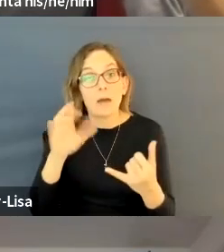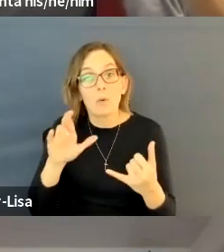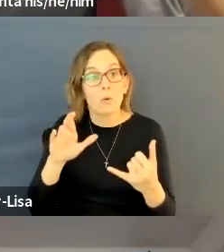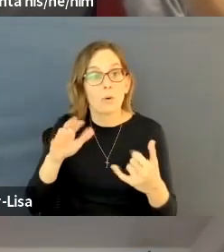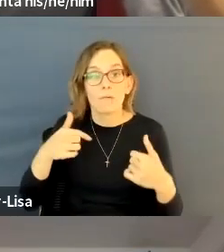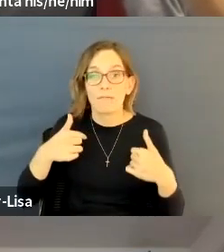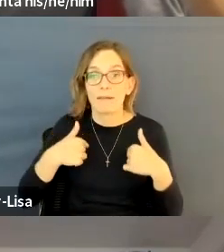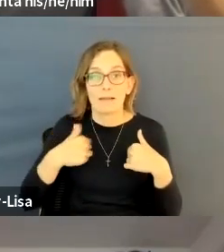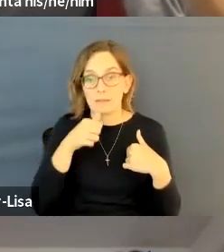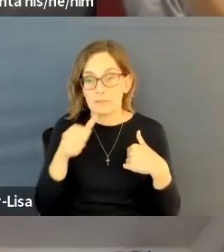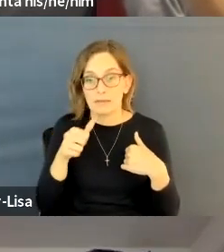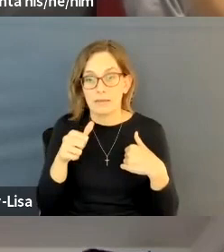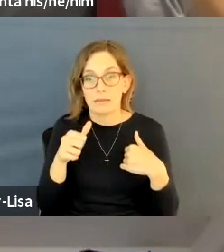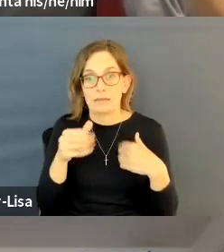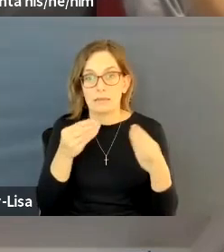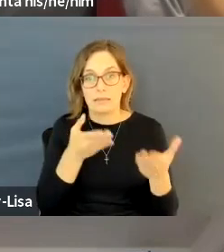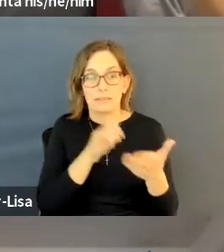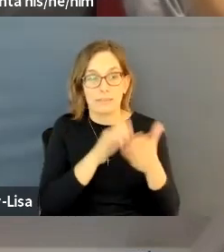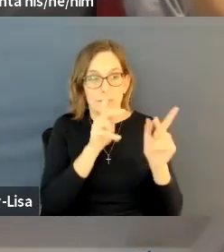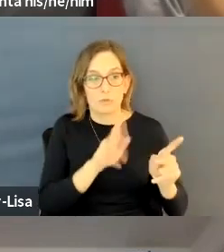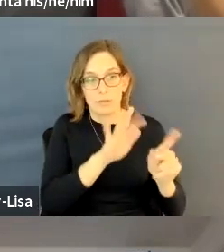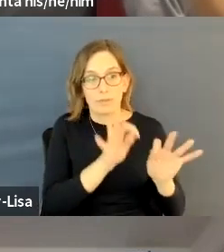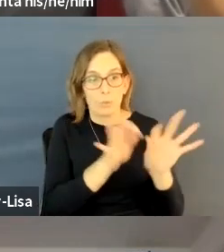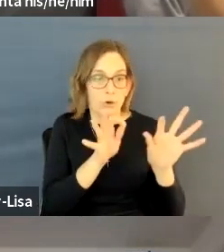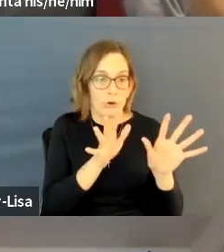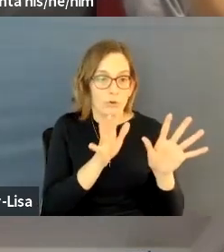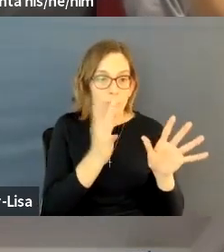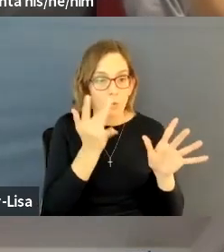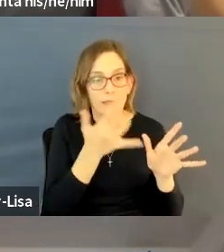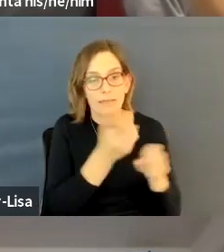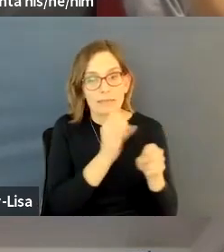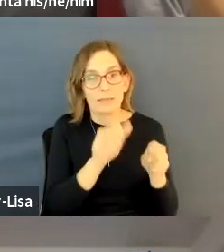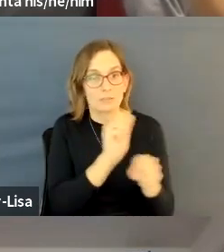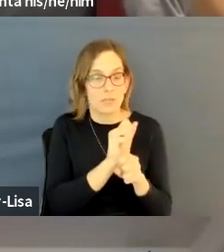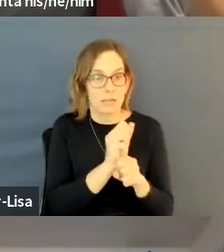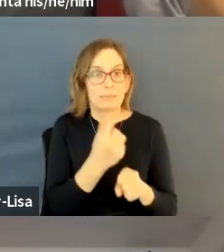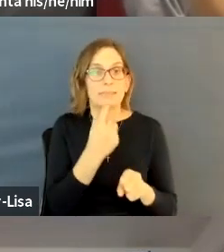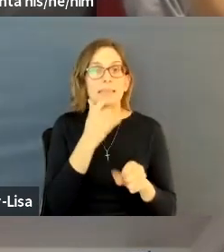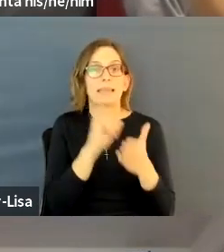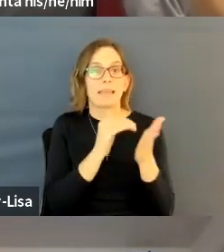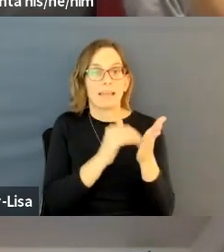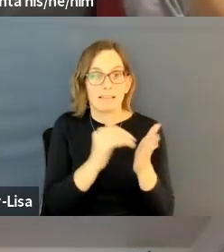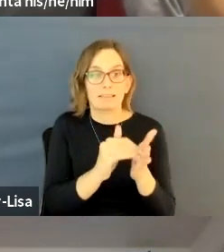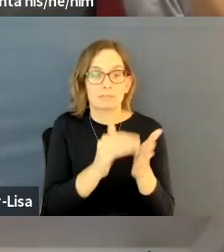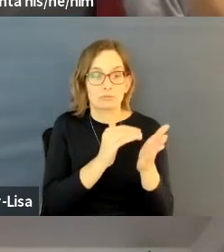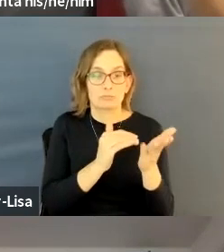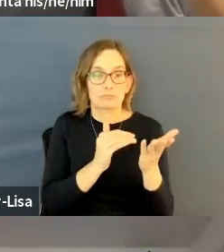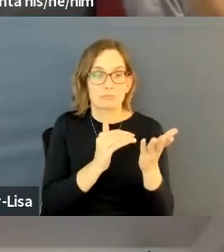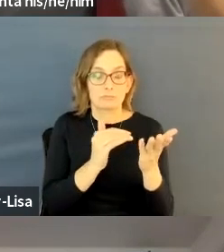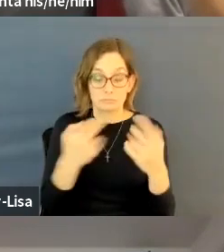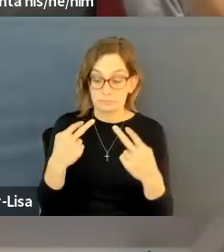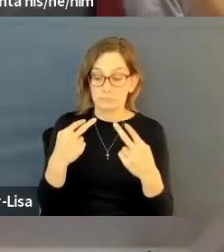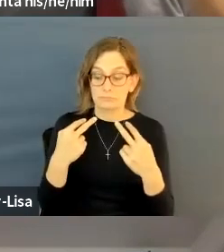person their worth of why they were able to get that job. And like saying it out loud repetitively puts me on that spot of like, okay,